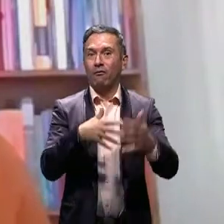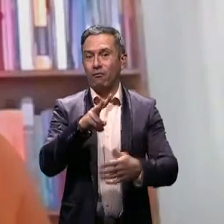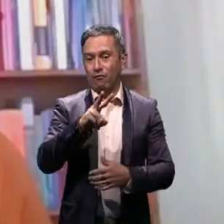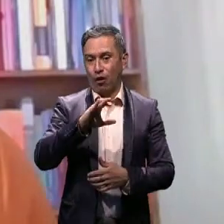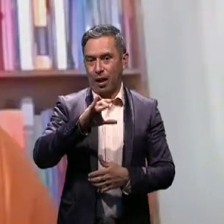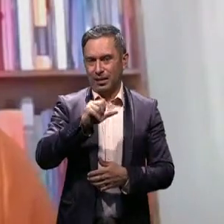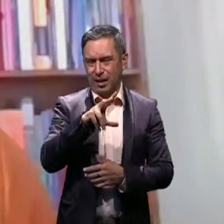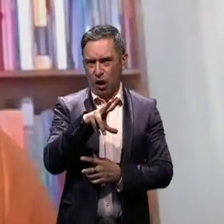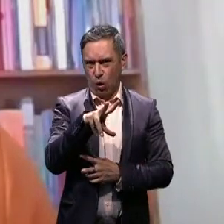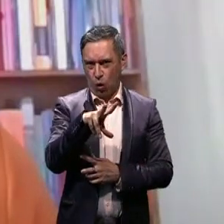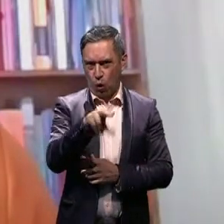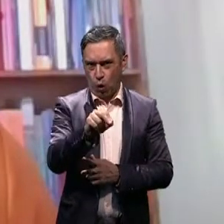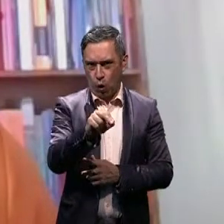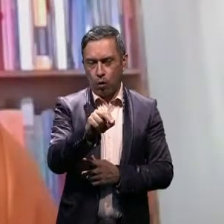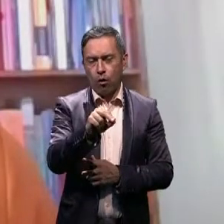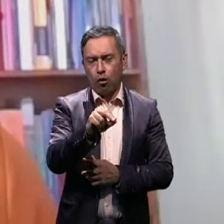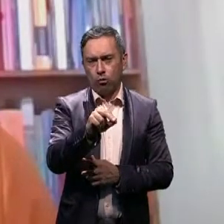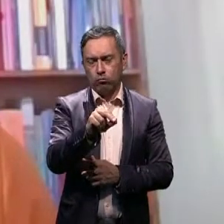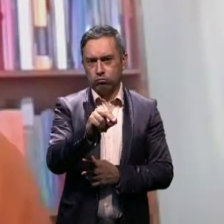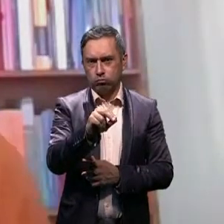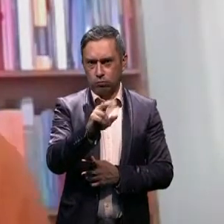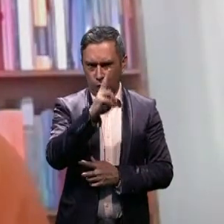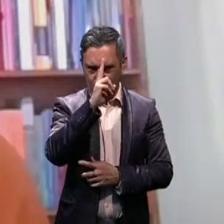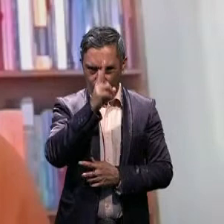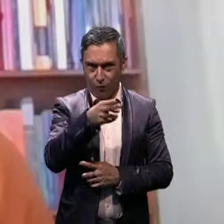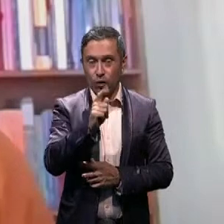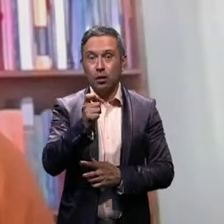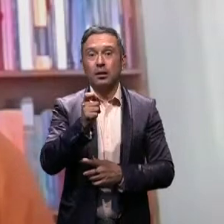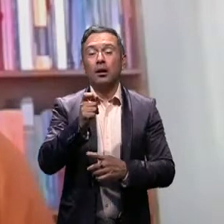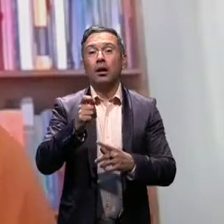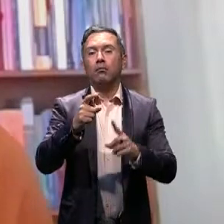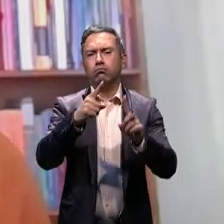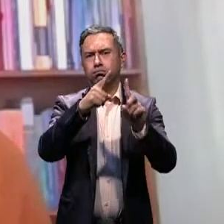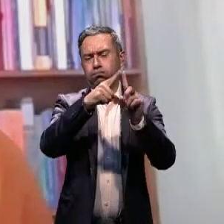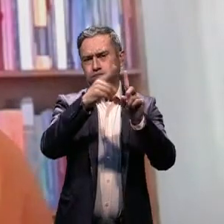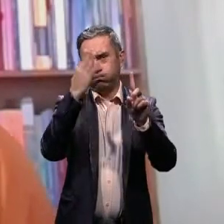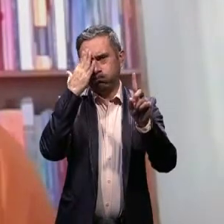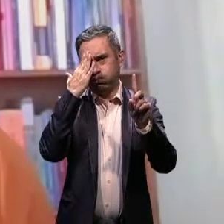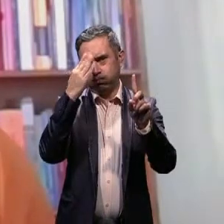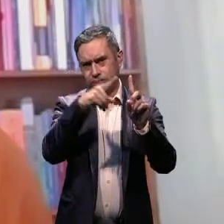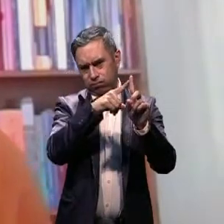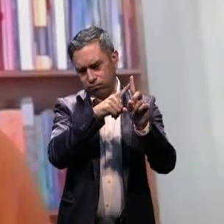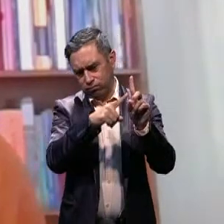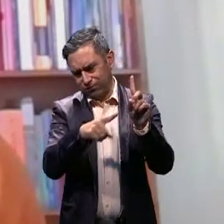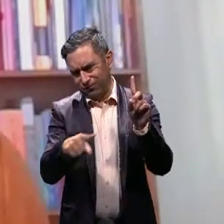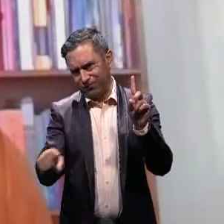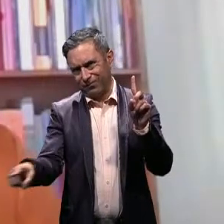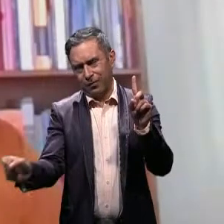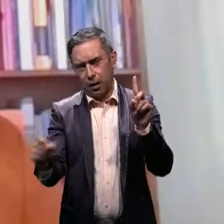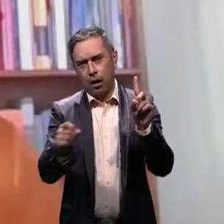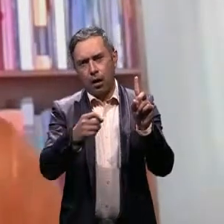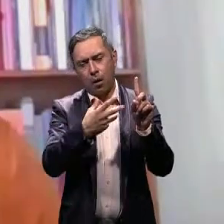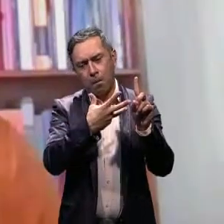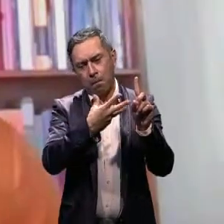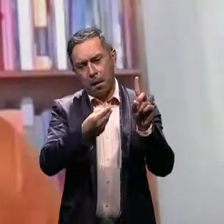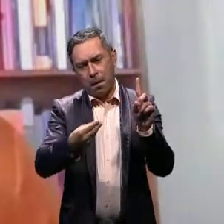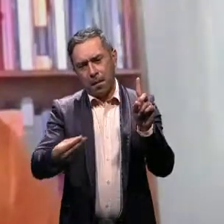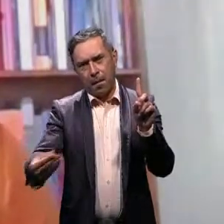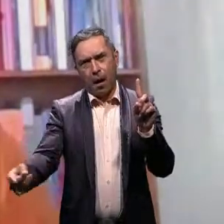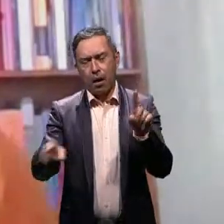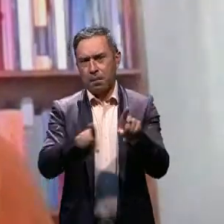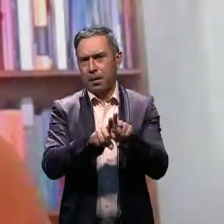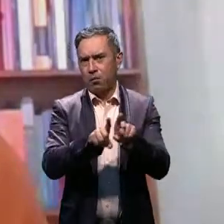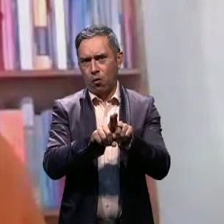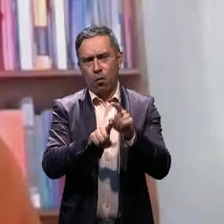issue of violence as an issue that is structural and that reflects